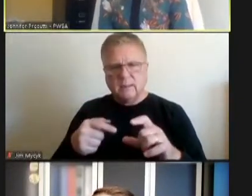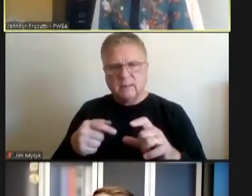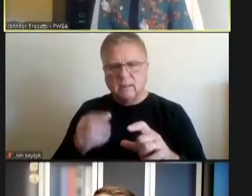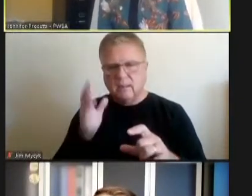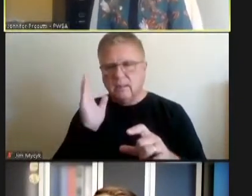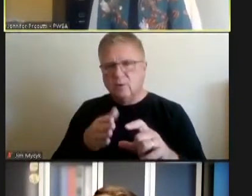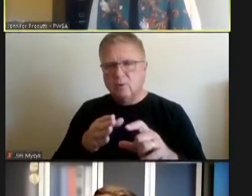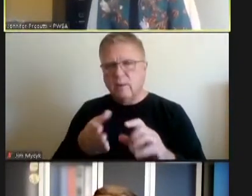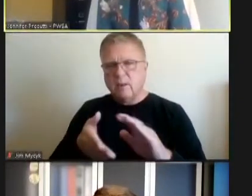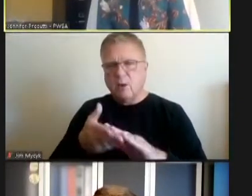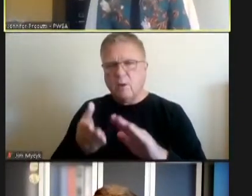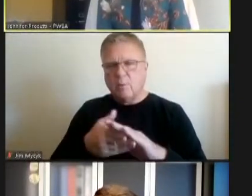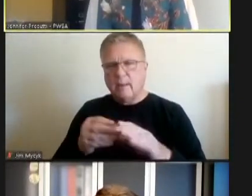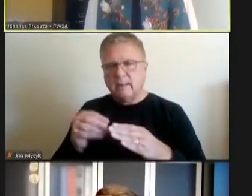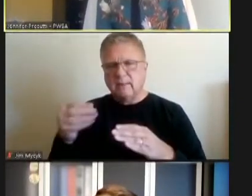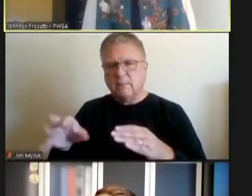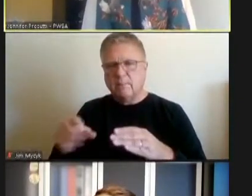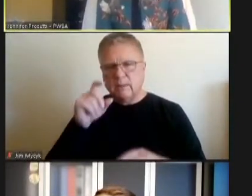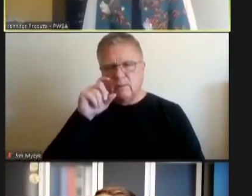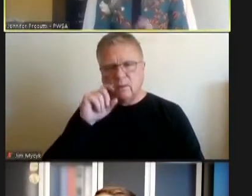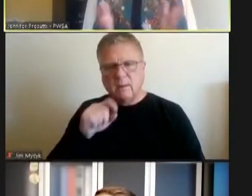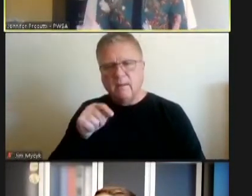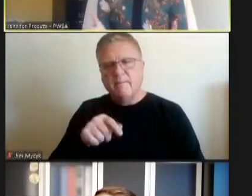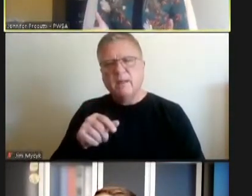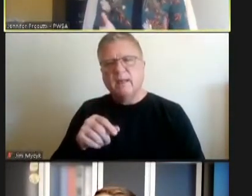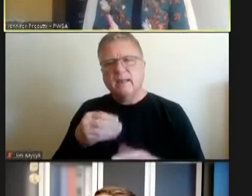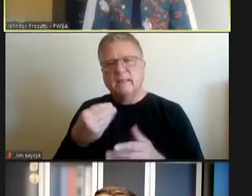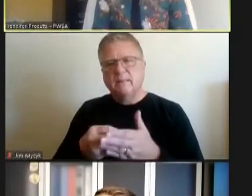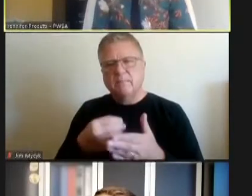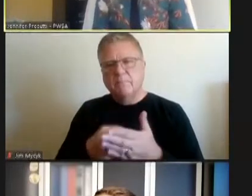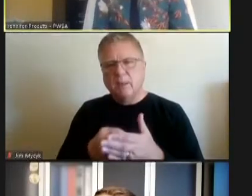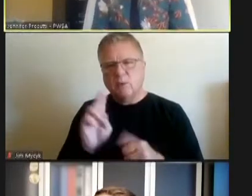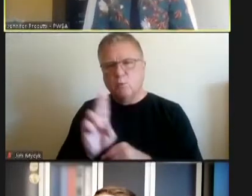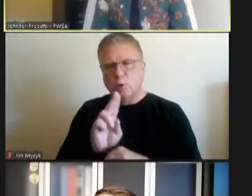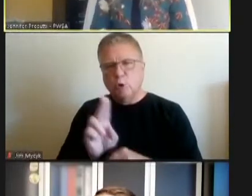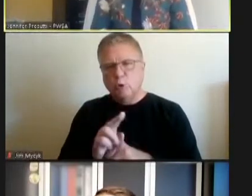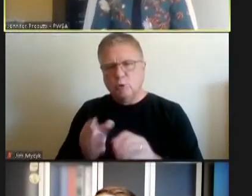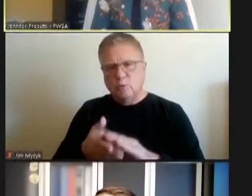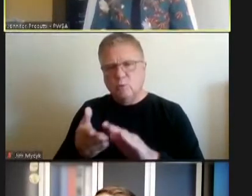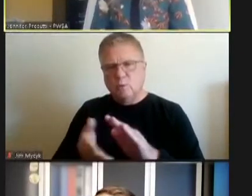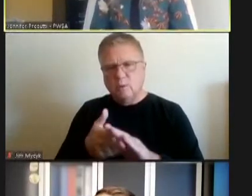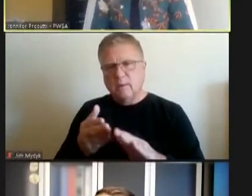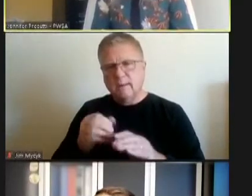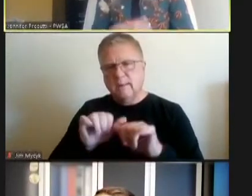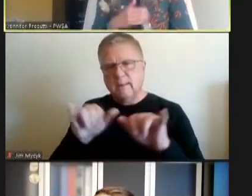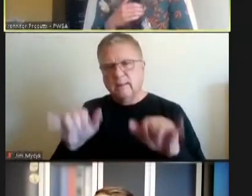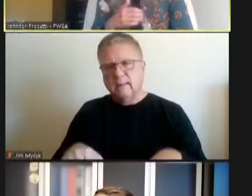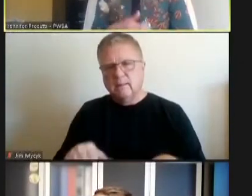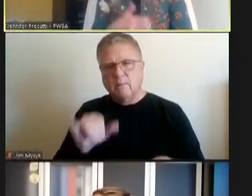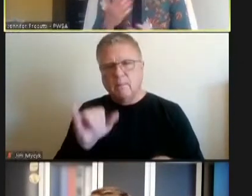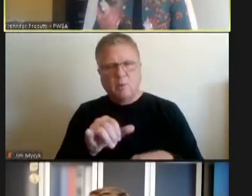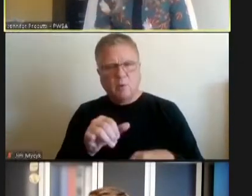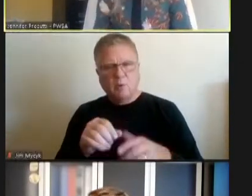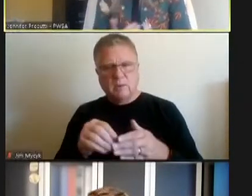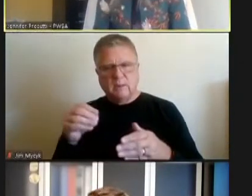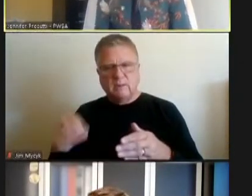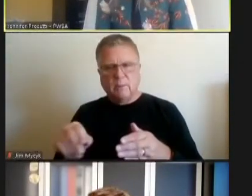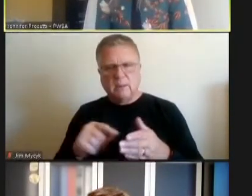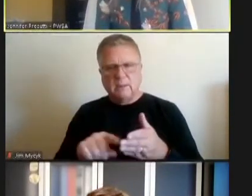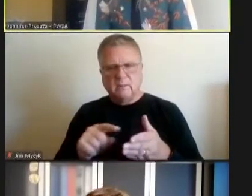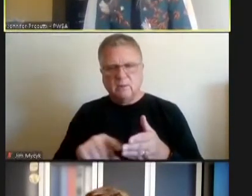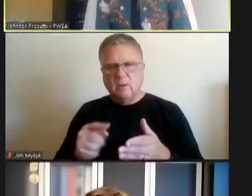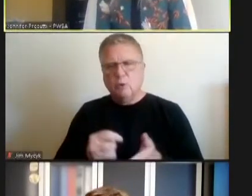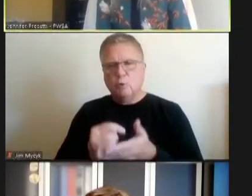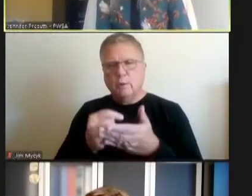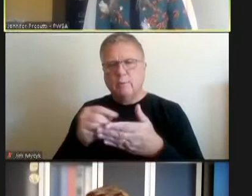operating expenses. So these are the funds that we use to operate the system. So those expenses are treatment chemicals,